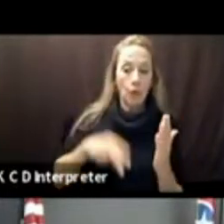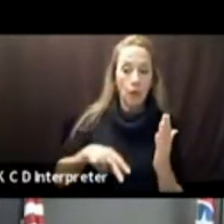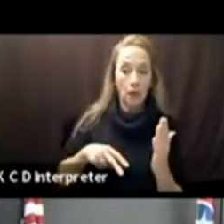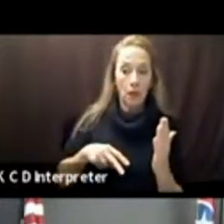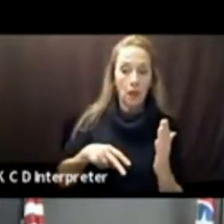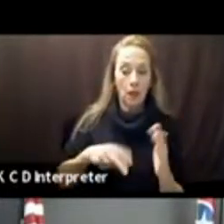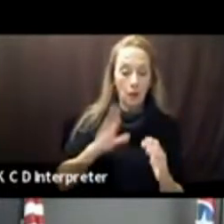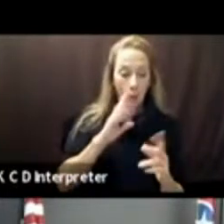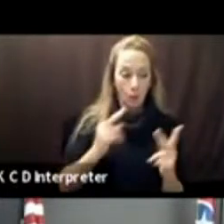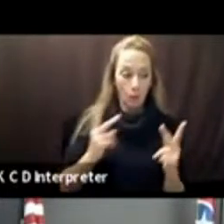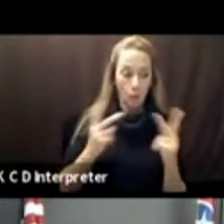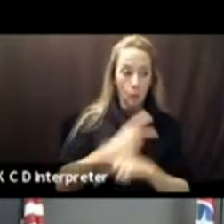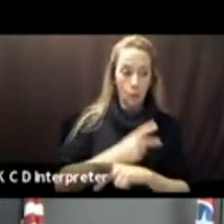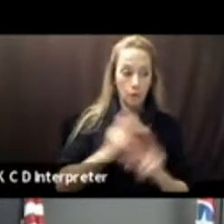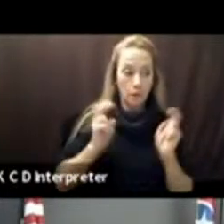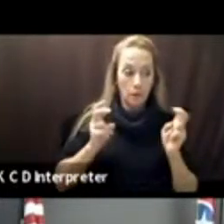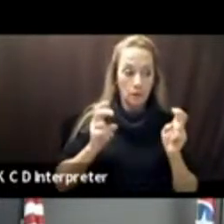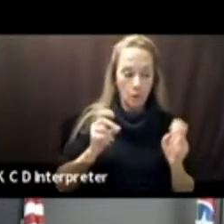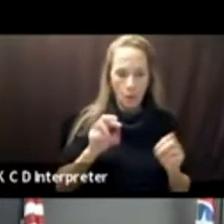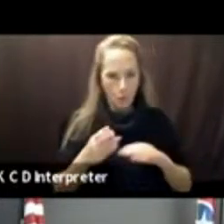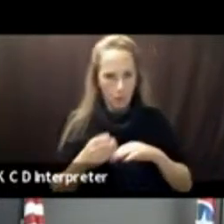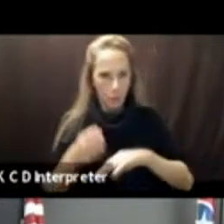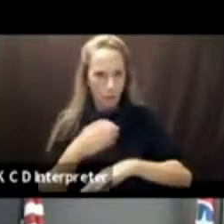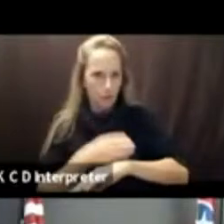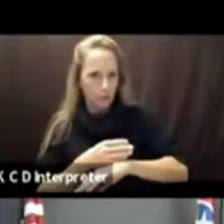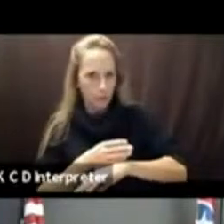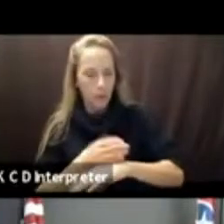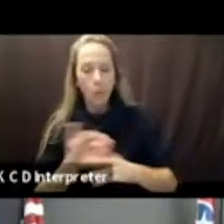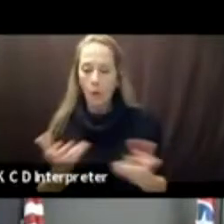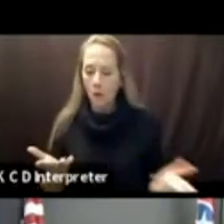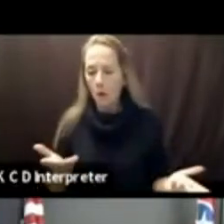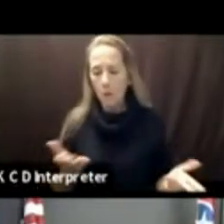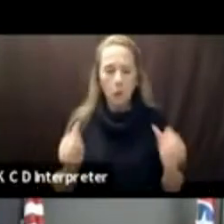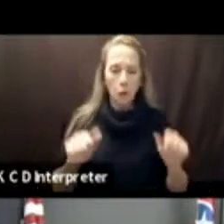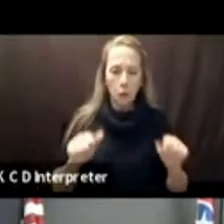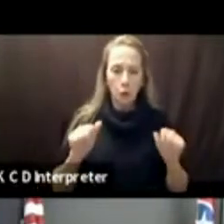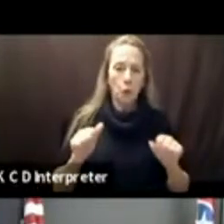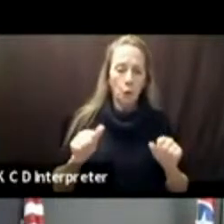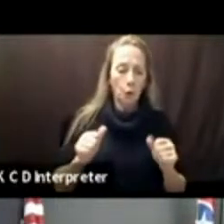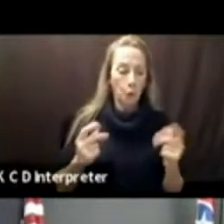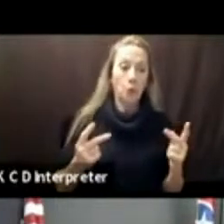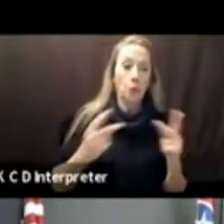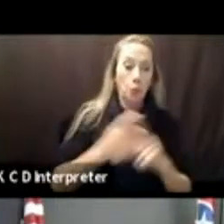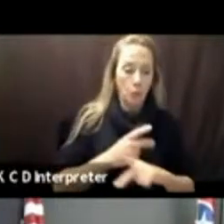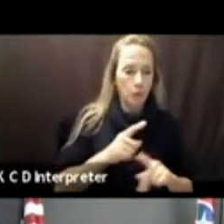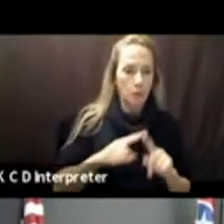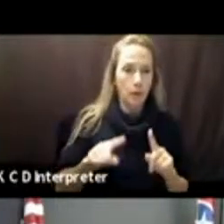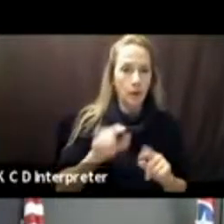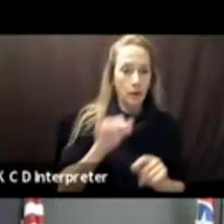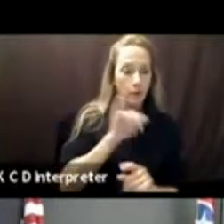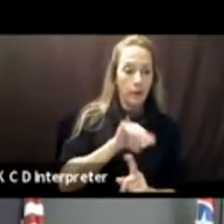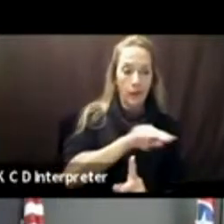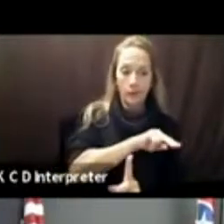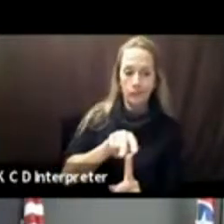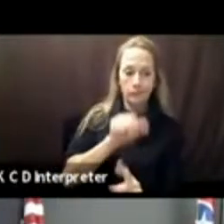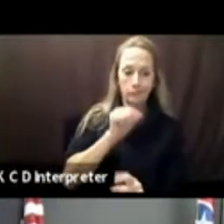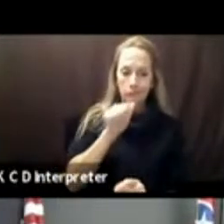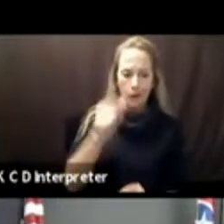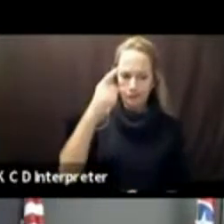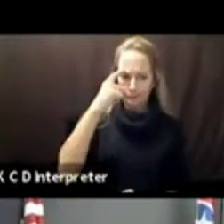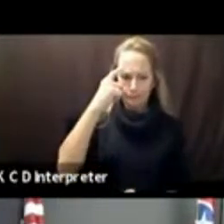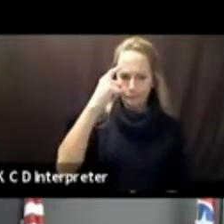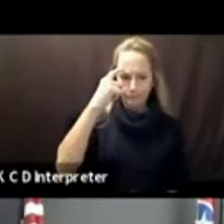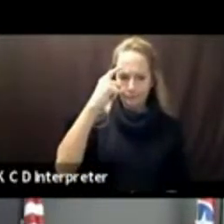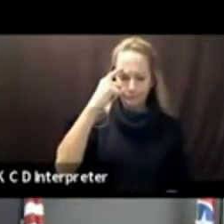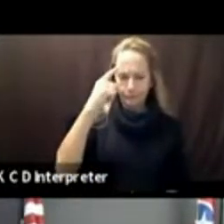exacerbate an issue as opposed to improve it or help? It sure could, but these are people who lack rational